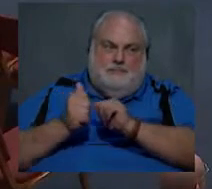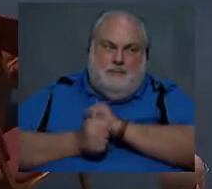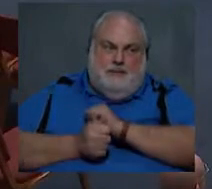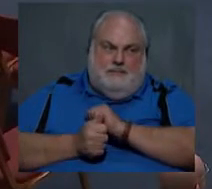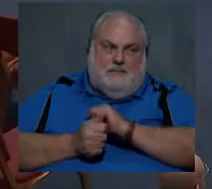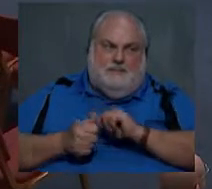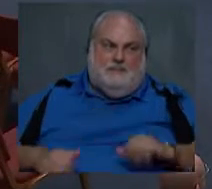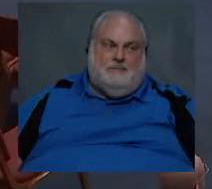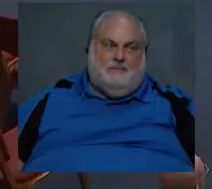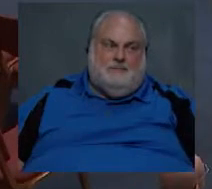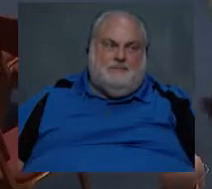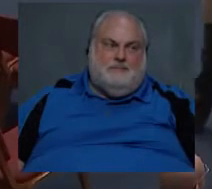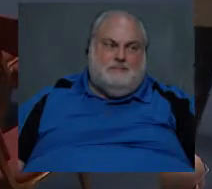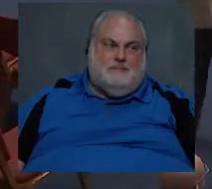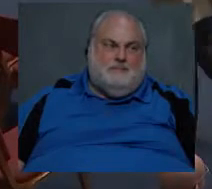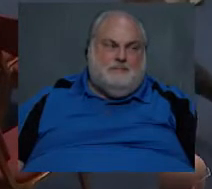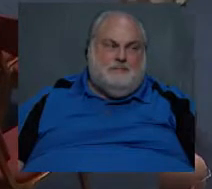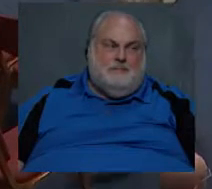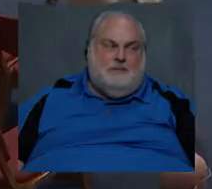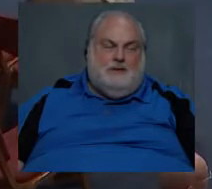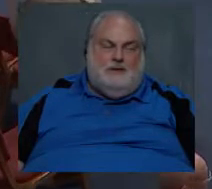application passes unanimously.